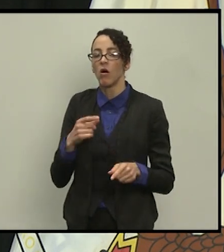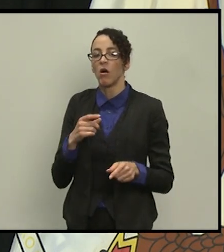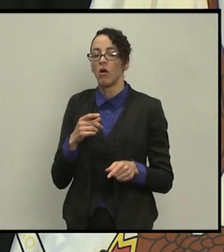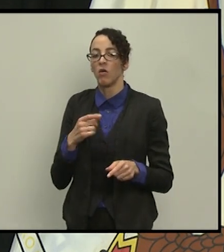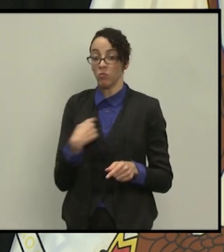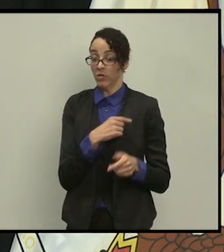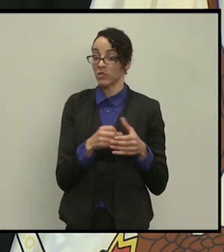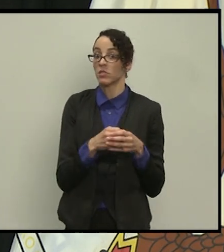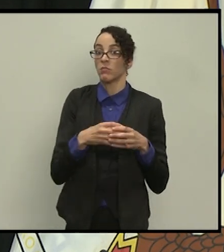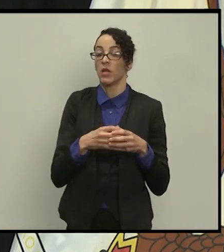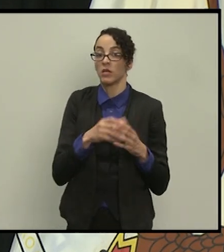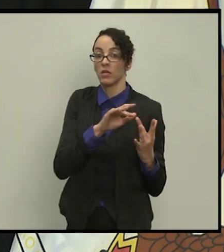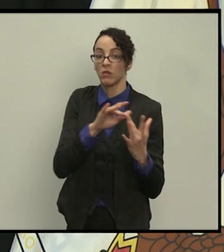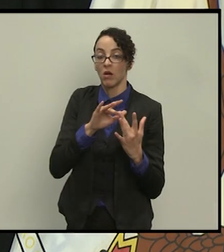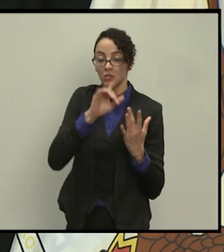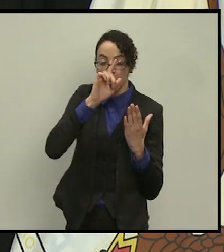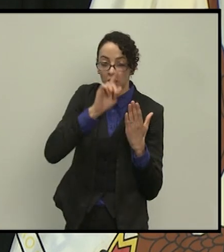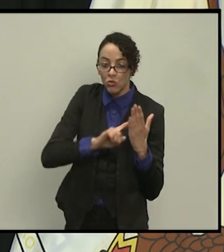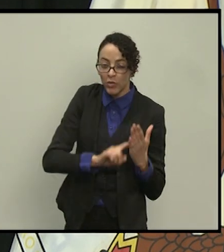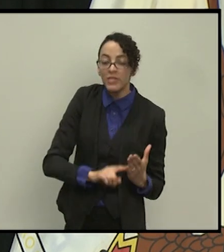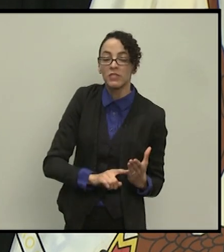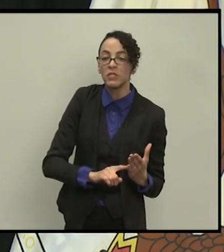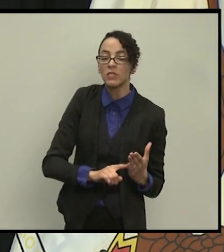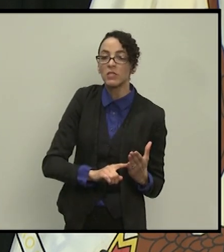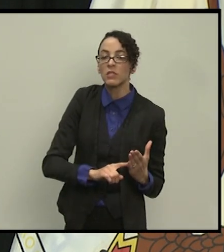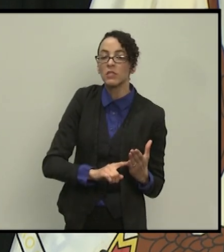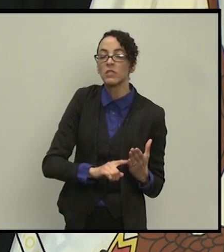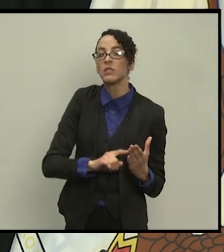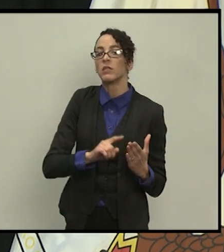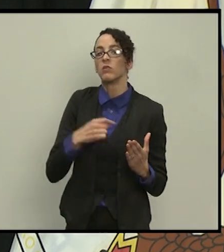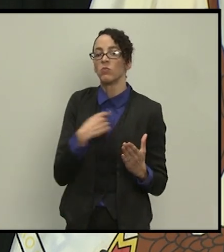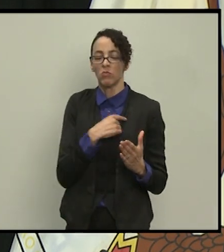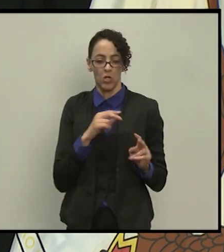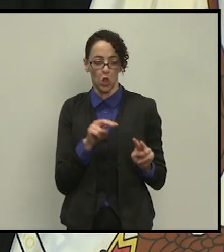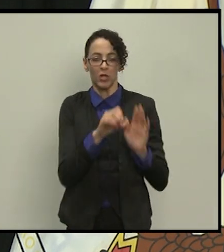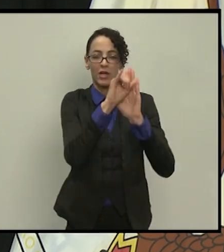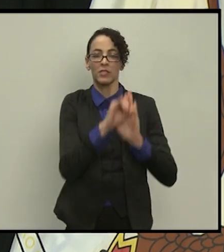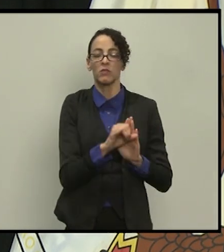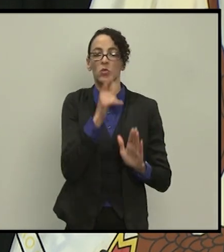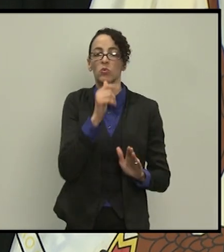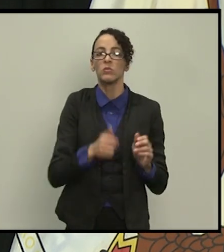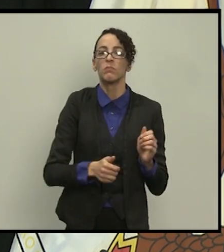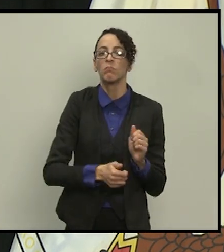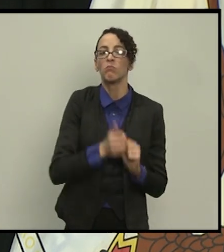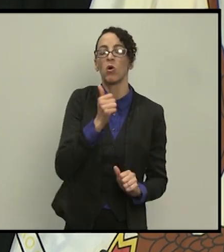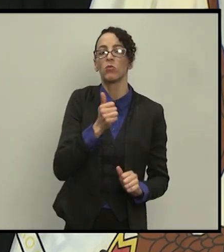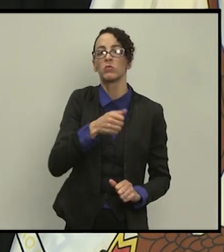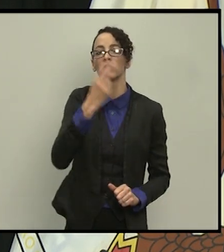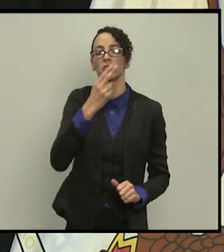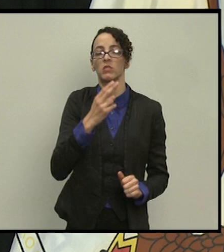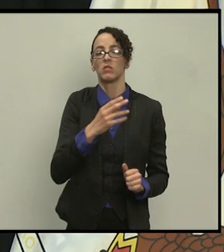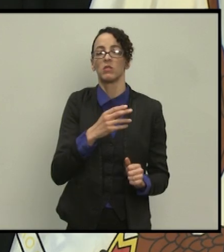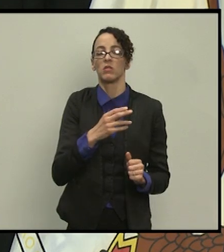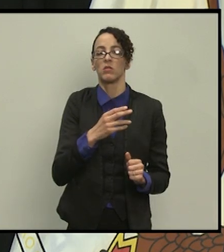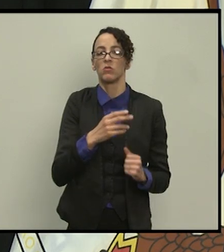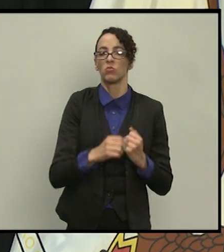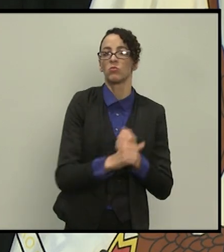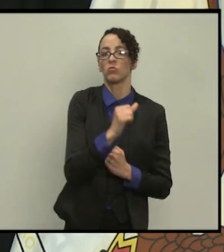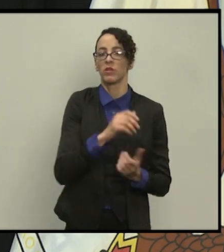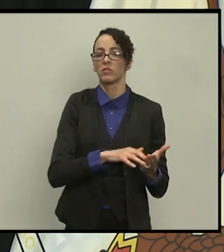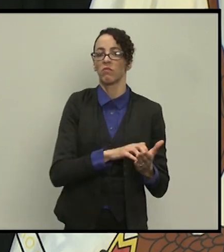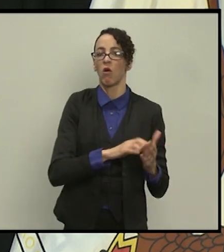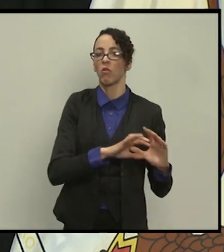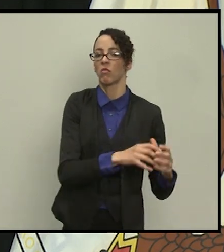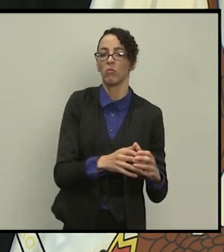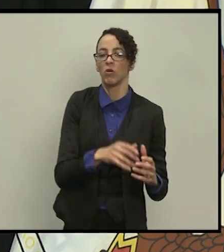saving the most lives possible and focusing on those that are most vulnerable to dying from this disease, whether the people be